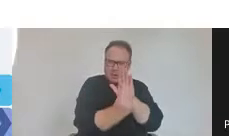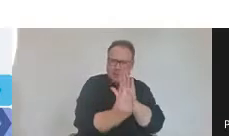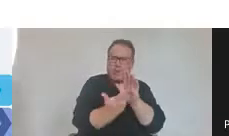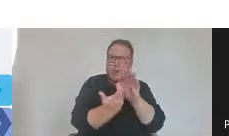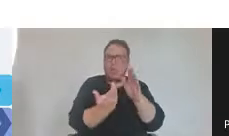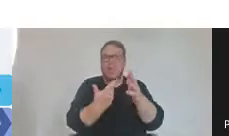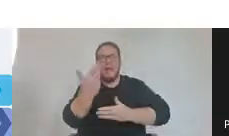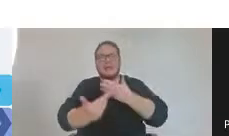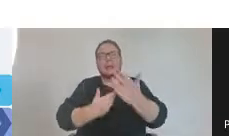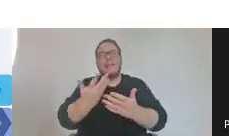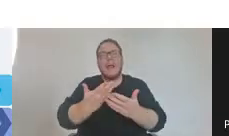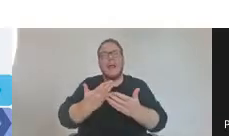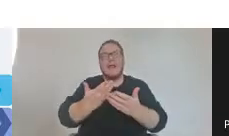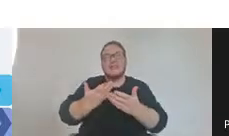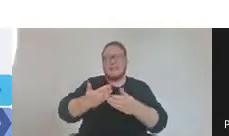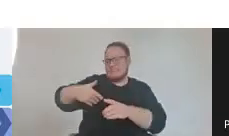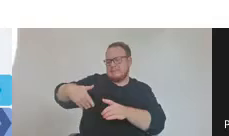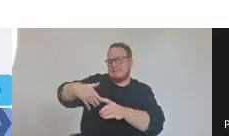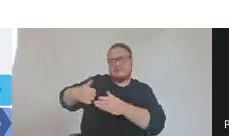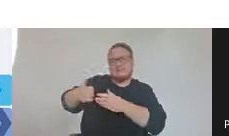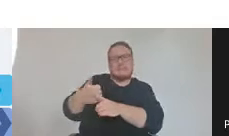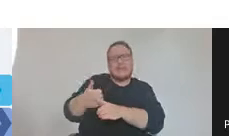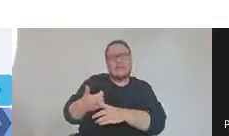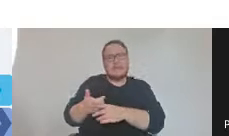data to drive our delivery.